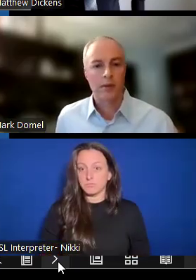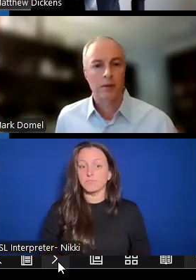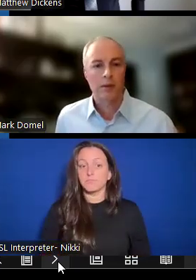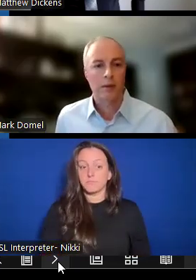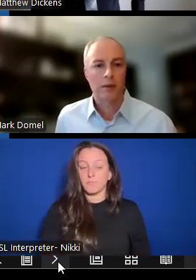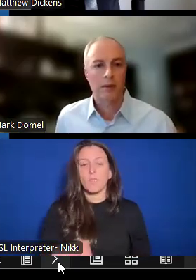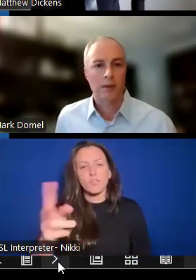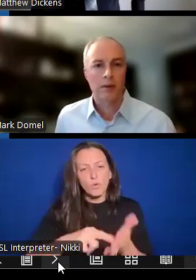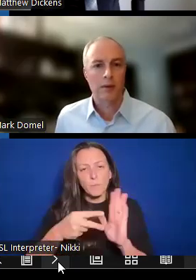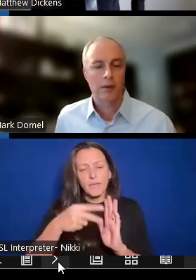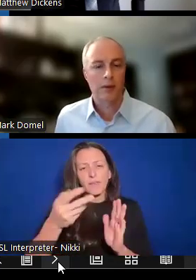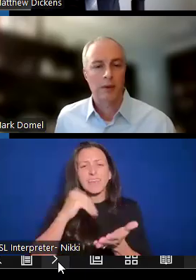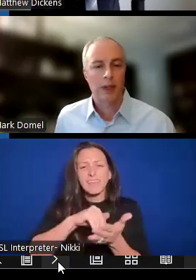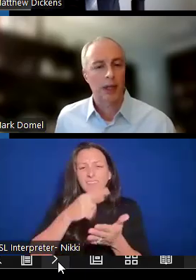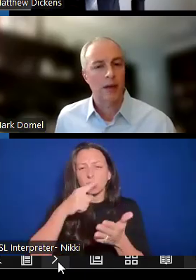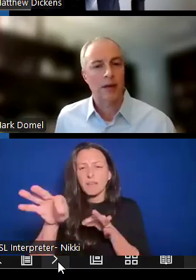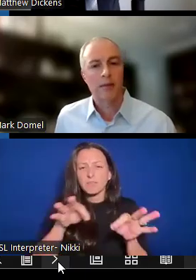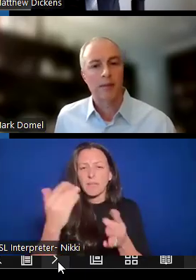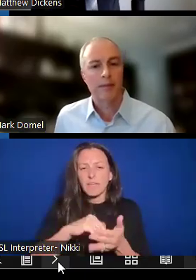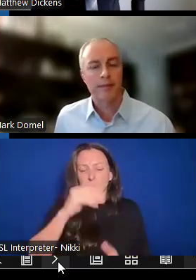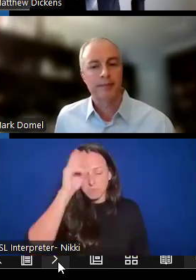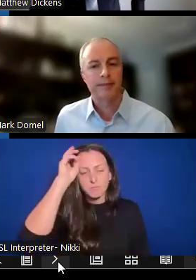Are you saying, can you repeat it? Sure.